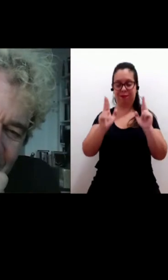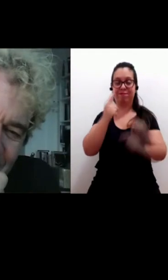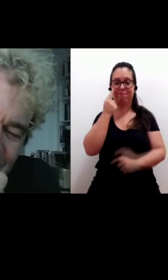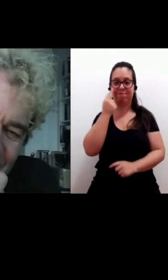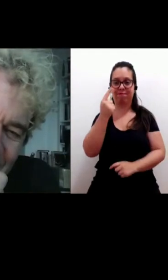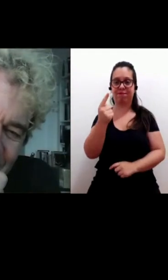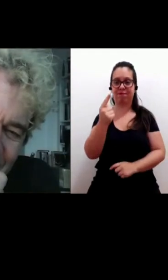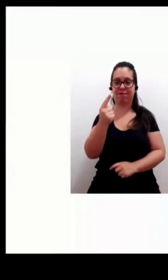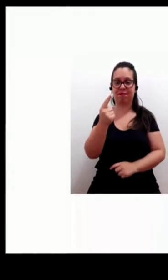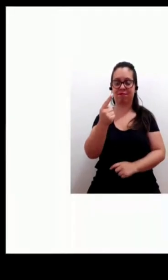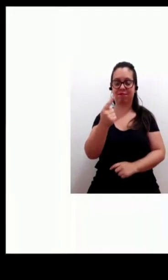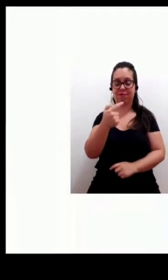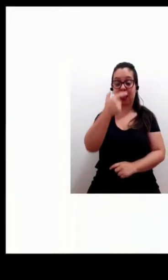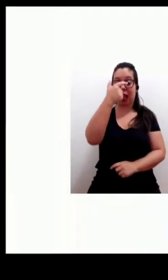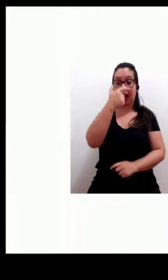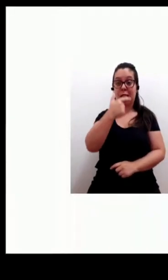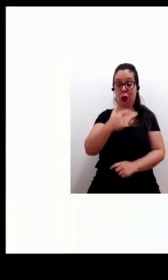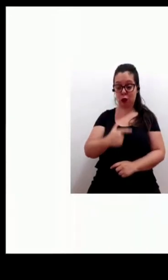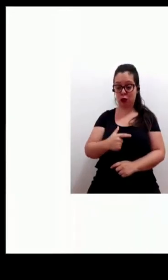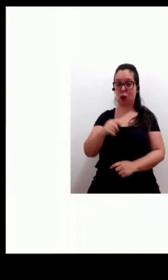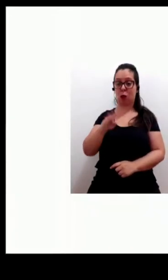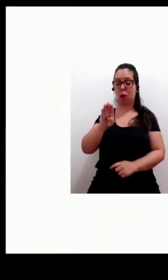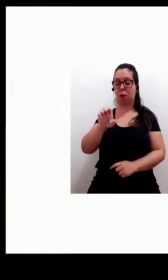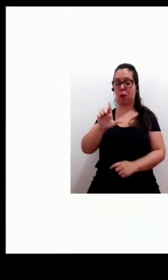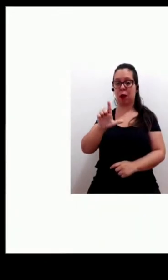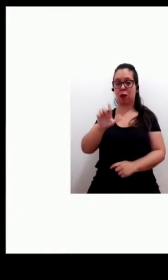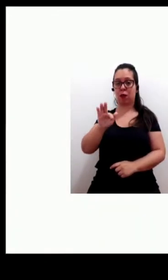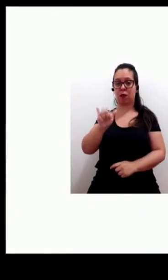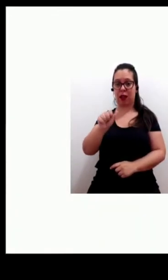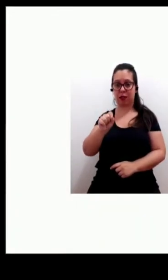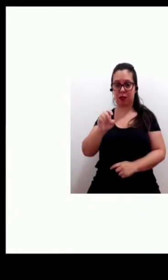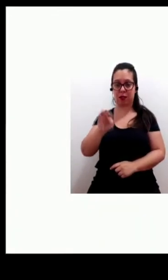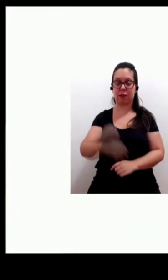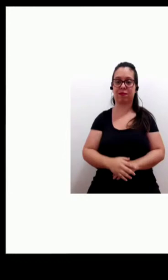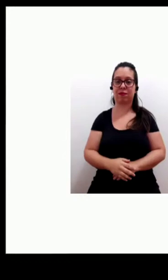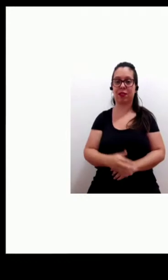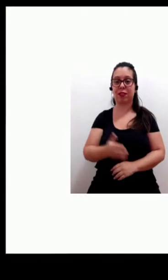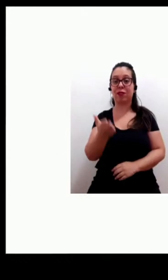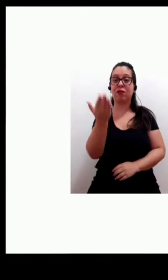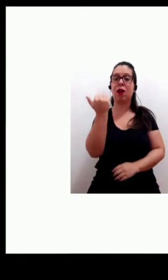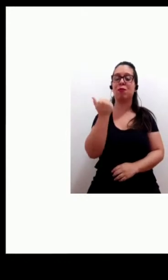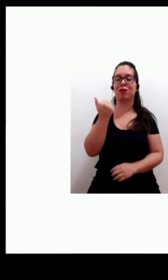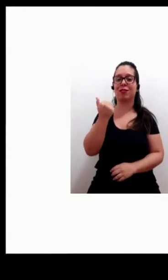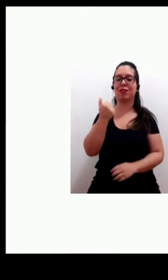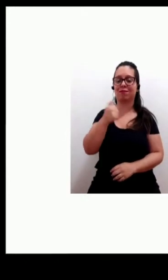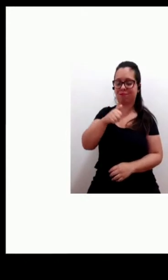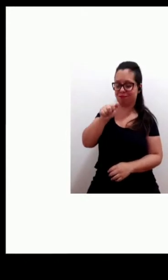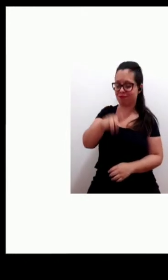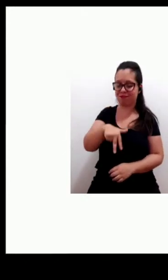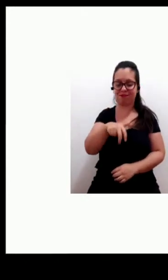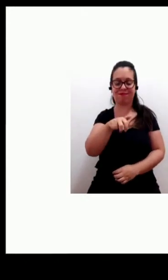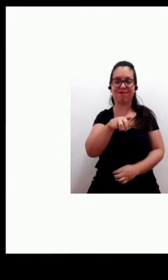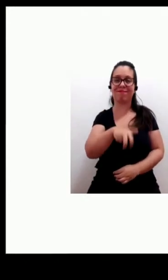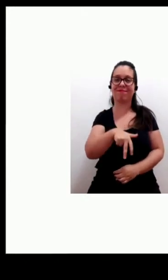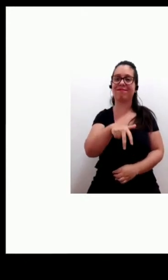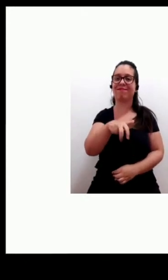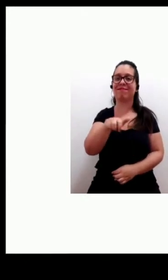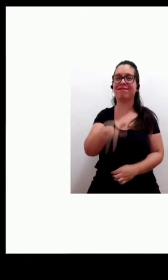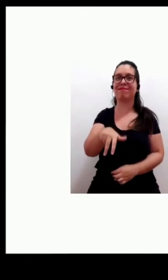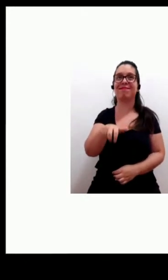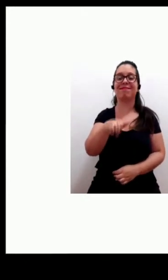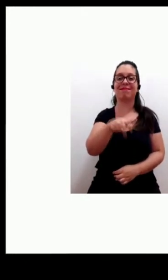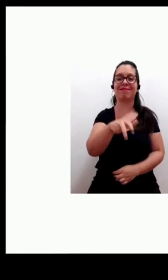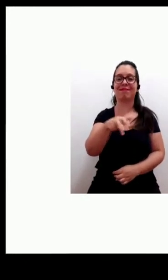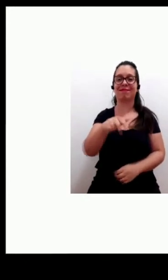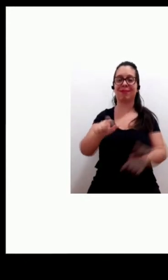let's talk about it. Come with me. Let's get lost. Somebody painted a wall golden, so I